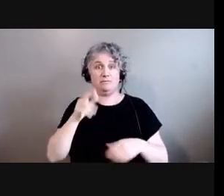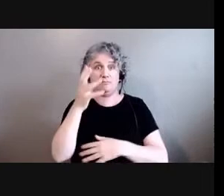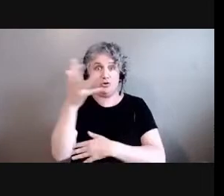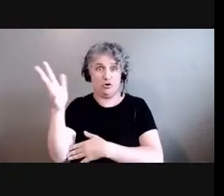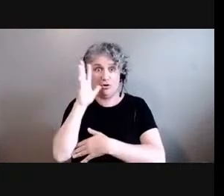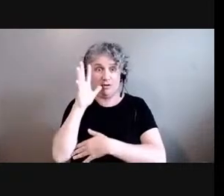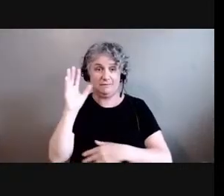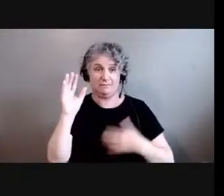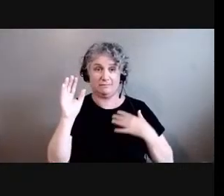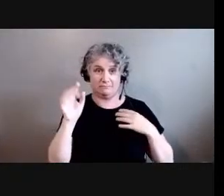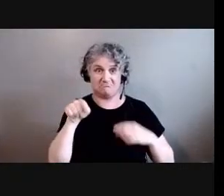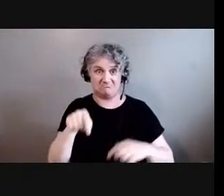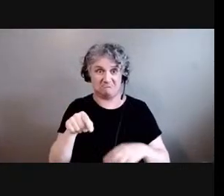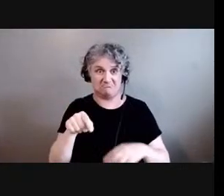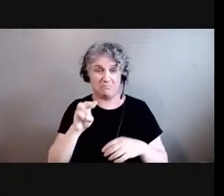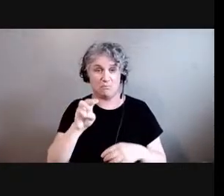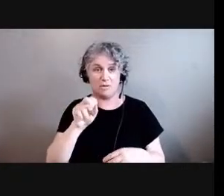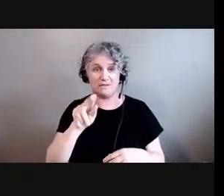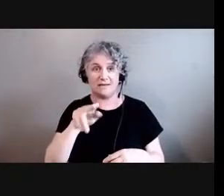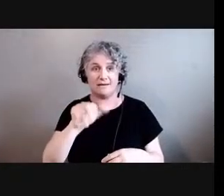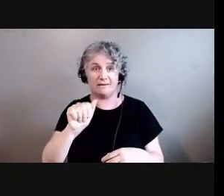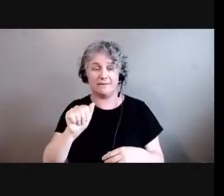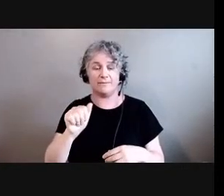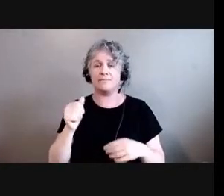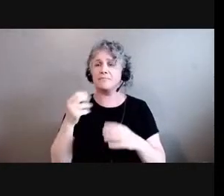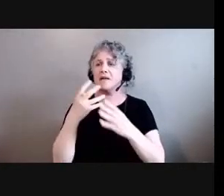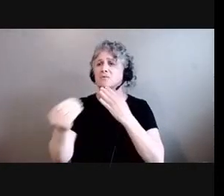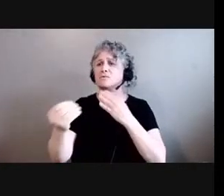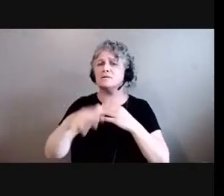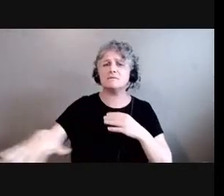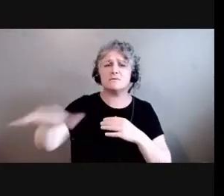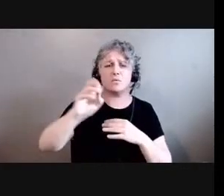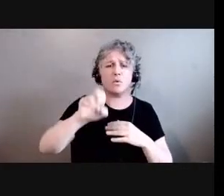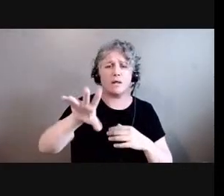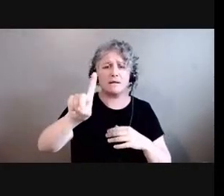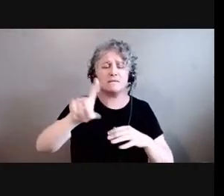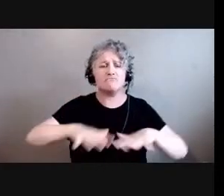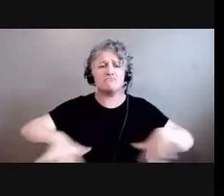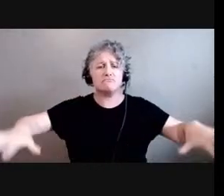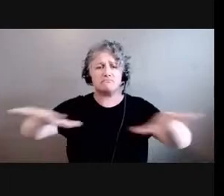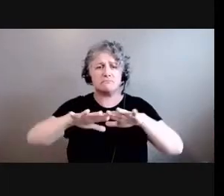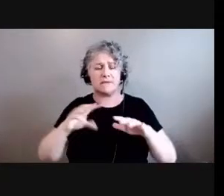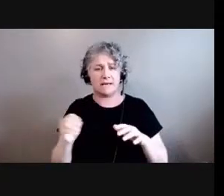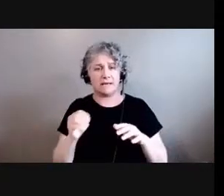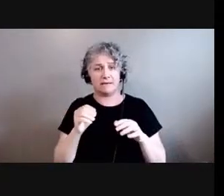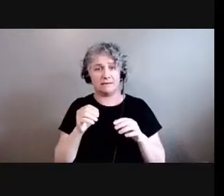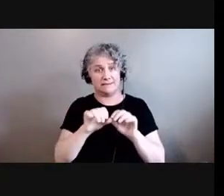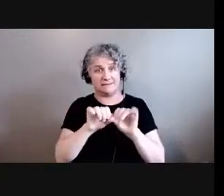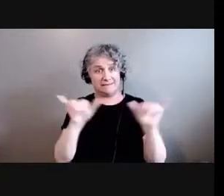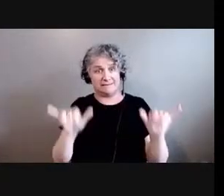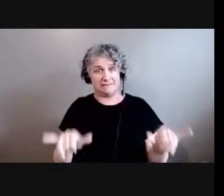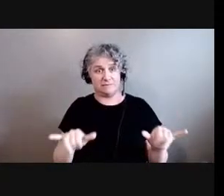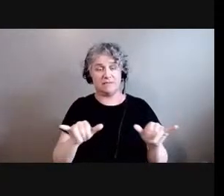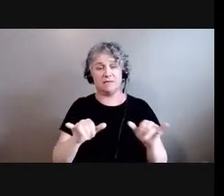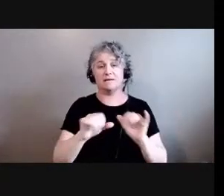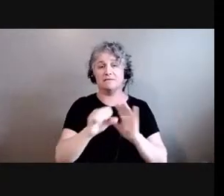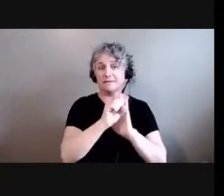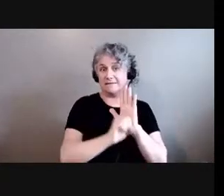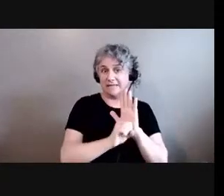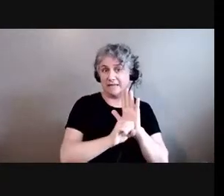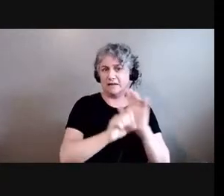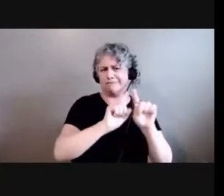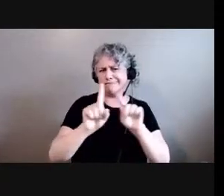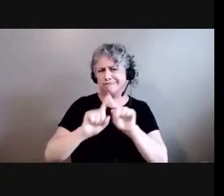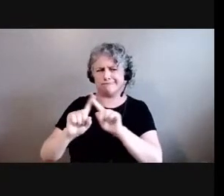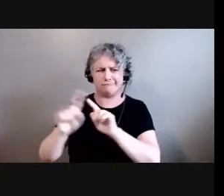famous wilderness and outdoor spaces in Montana, but we also have an entire system of state parks, which